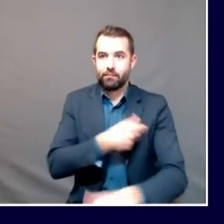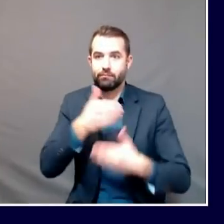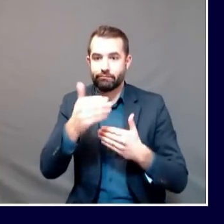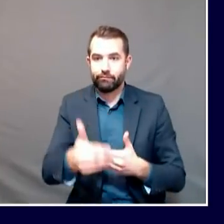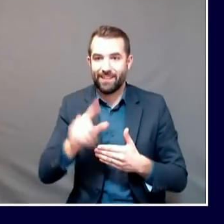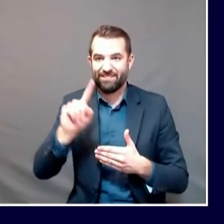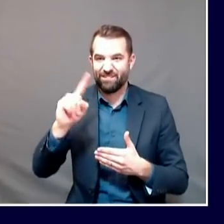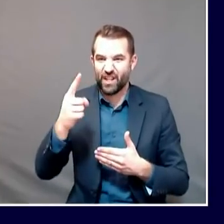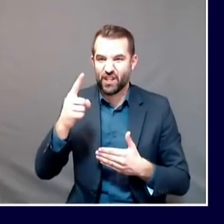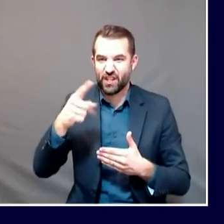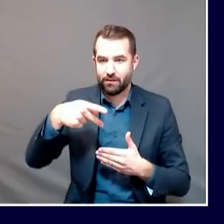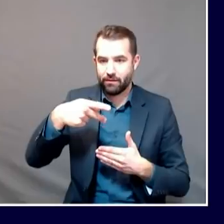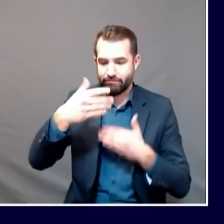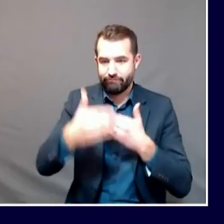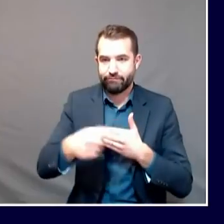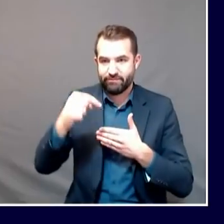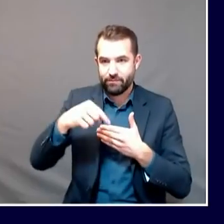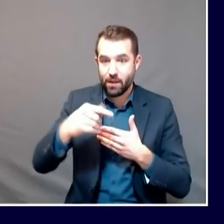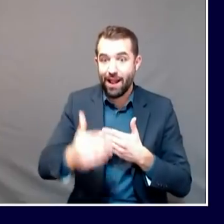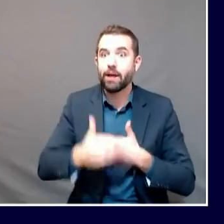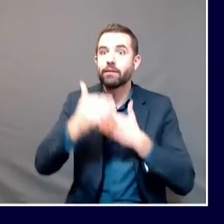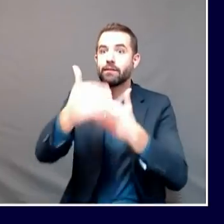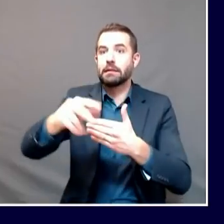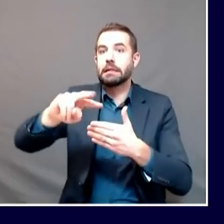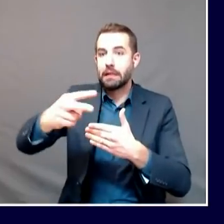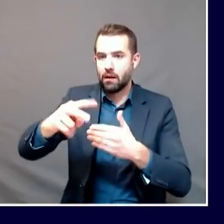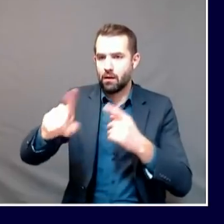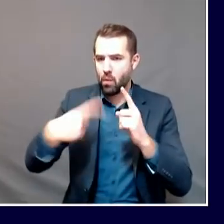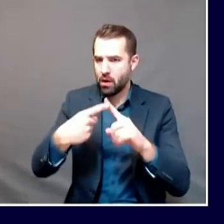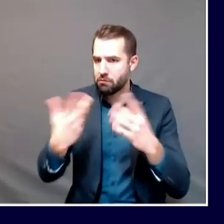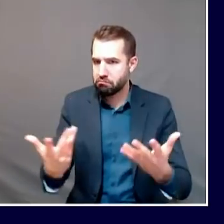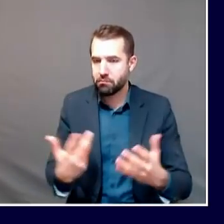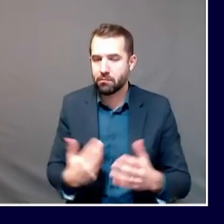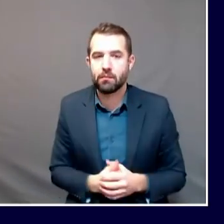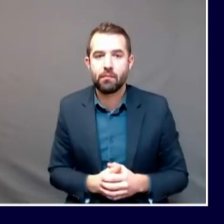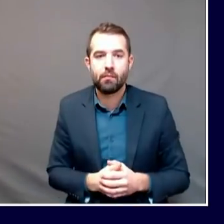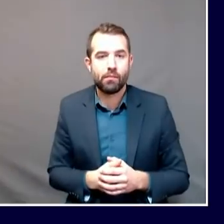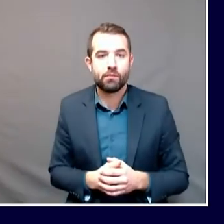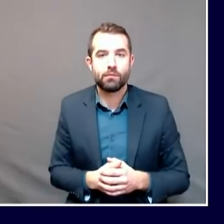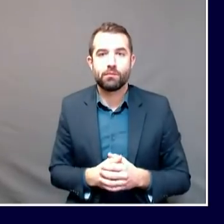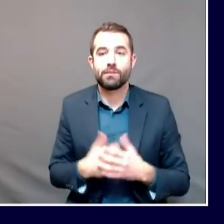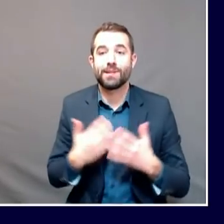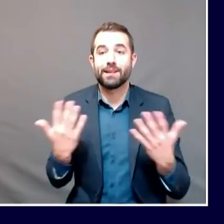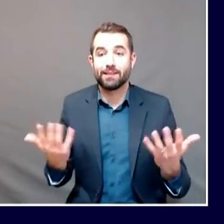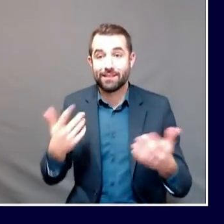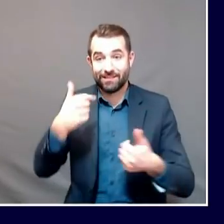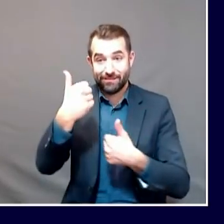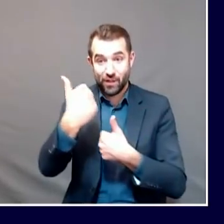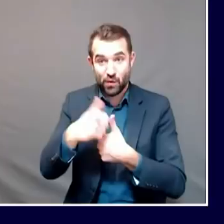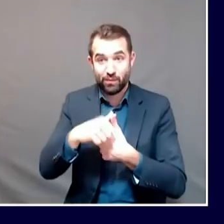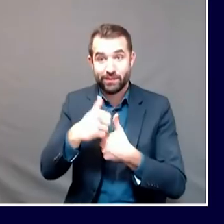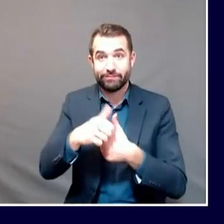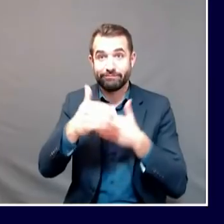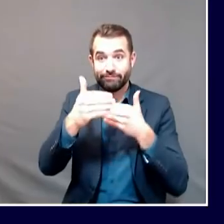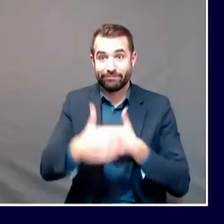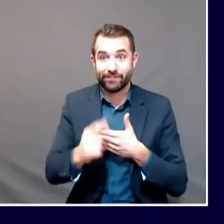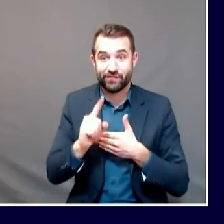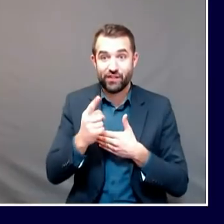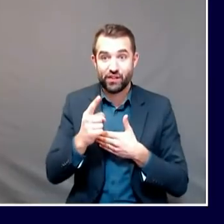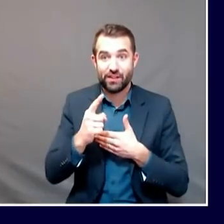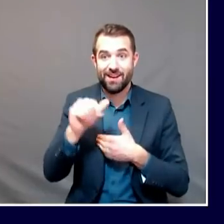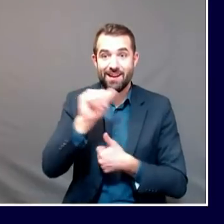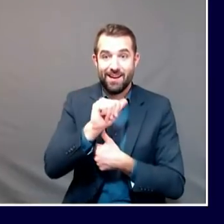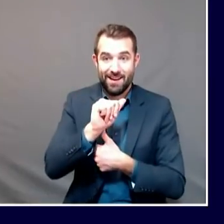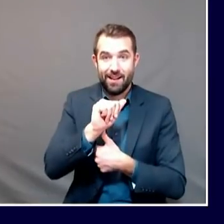So Patty, even within phase 1, there are 3 specific demarcated phases. There's